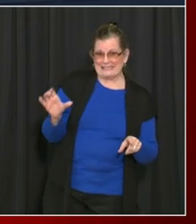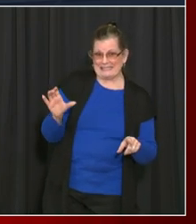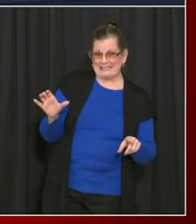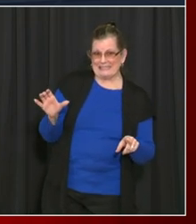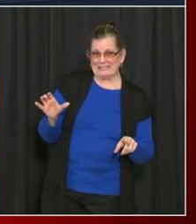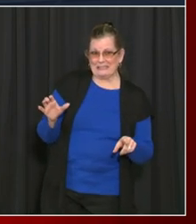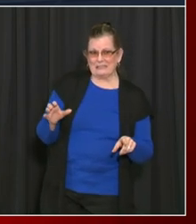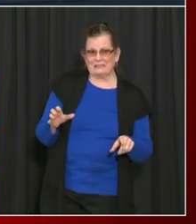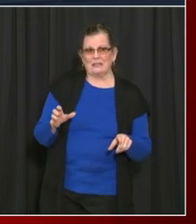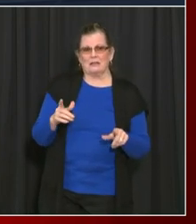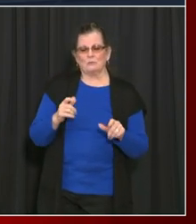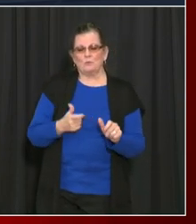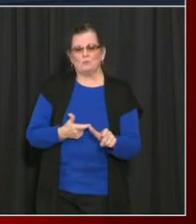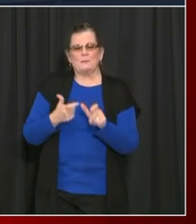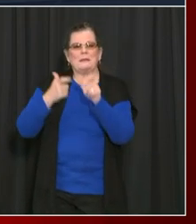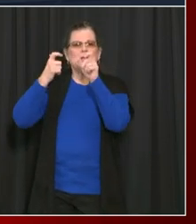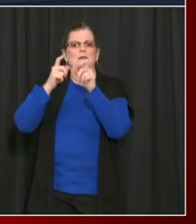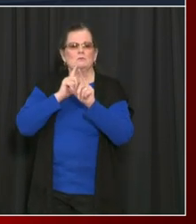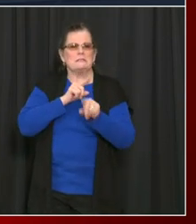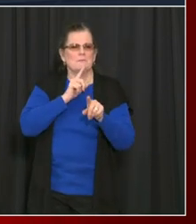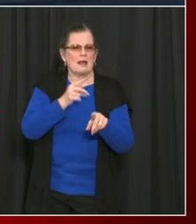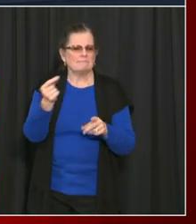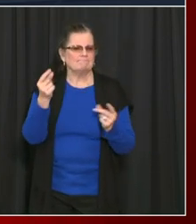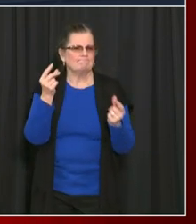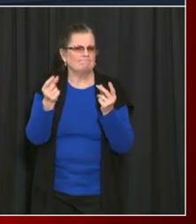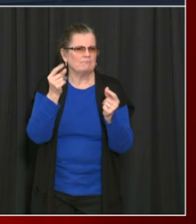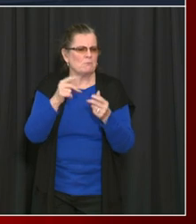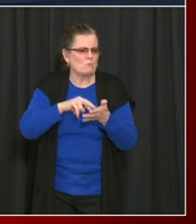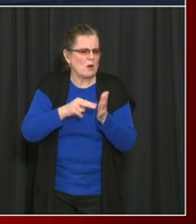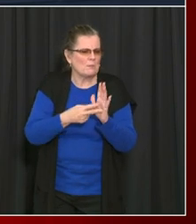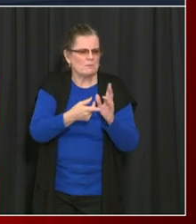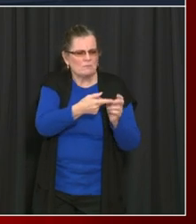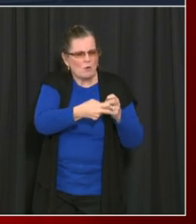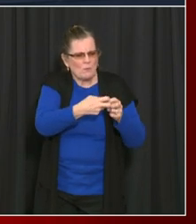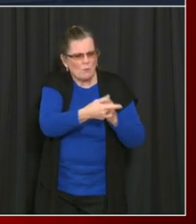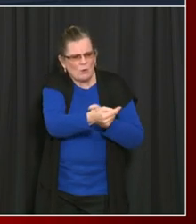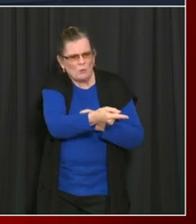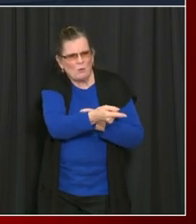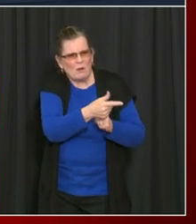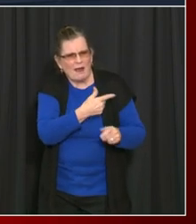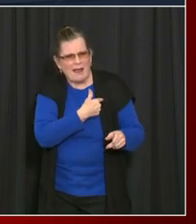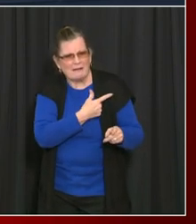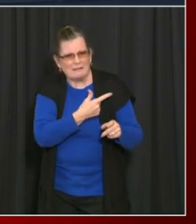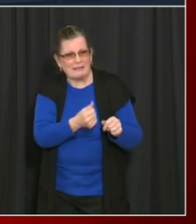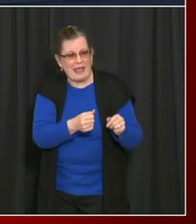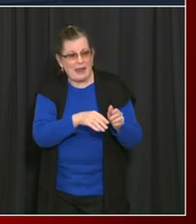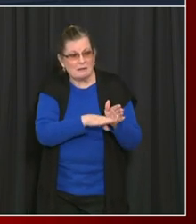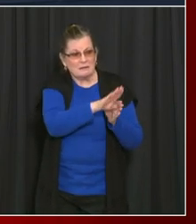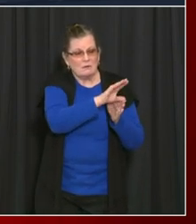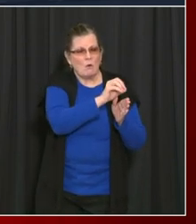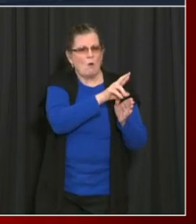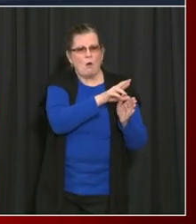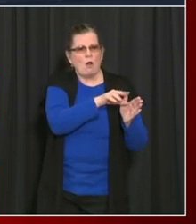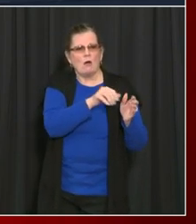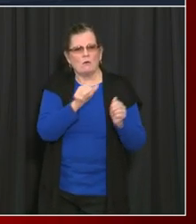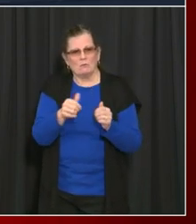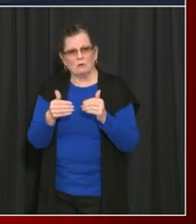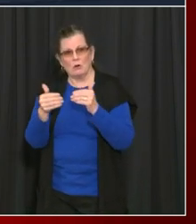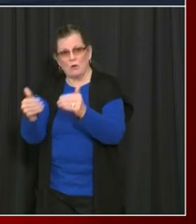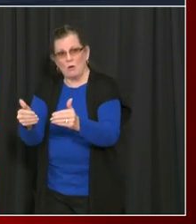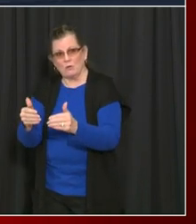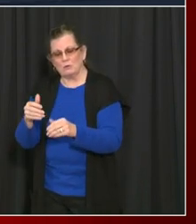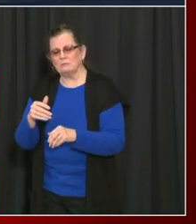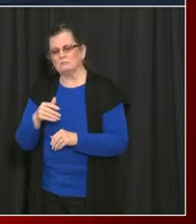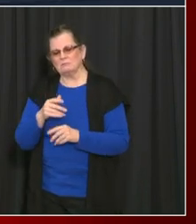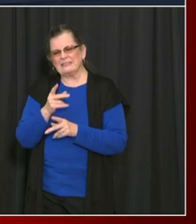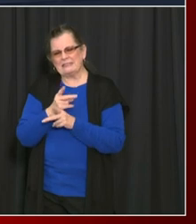and quickly respond to any potential medical surge that could happen as we move into phase 1.